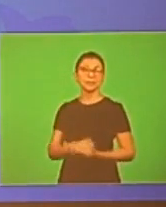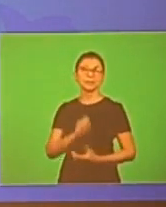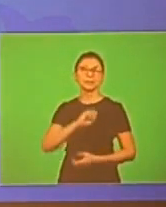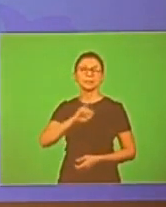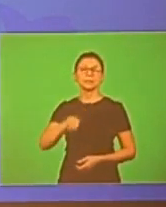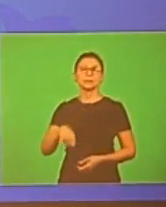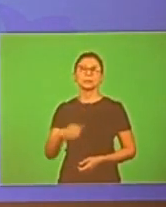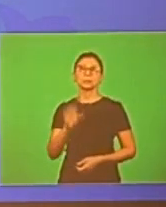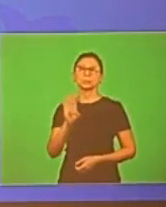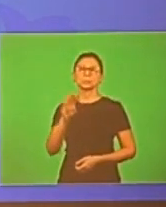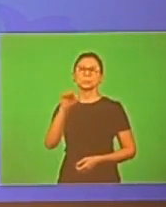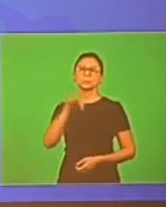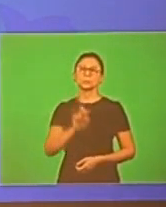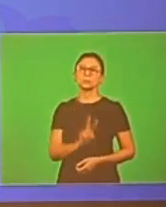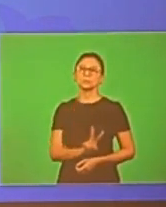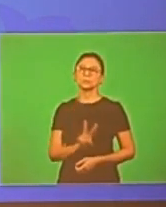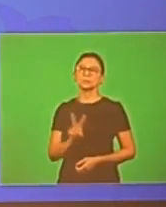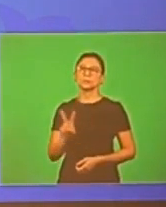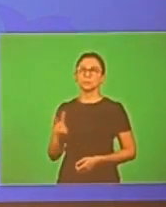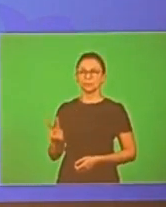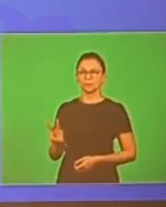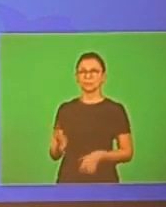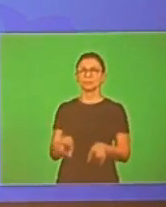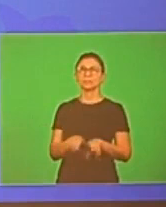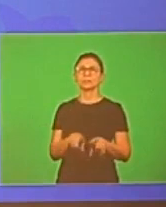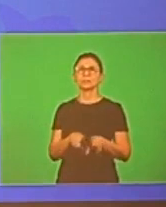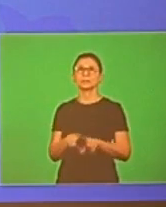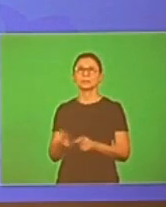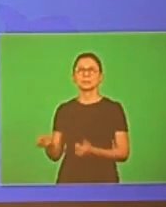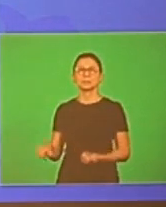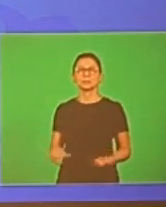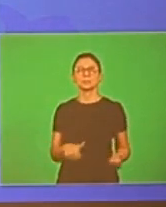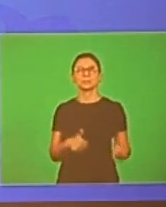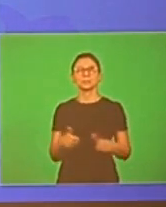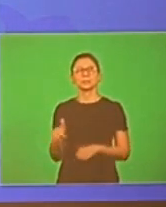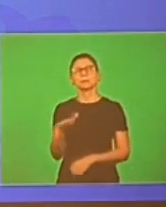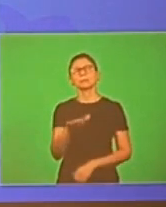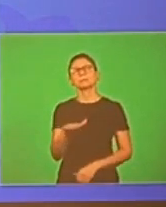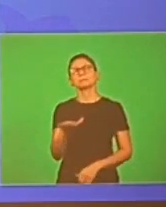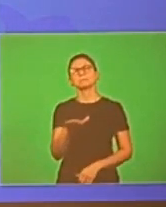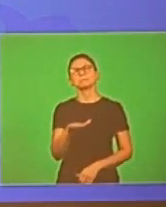in our amphitheater of Jaburuna, Vila Velha, Espírito Santo,